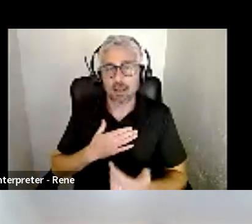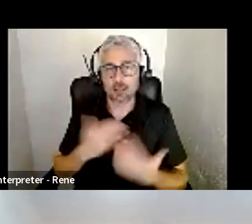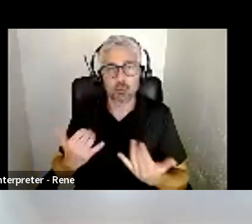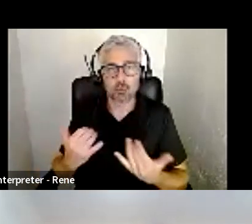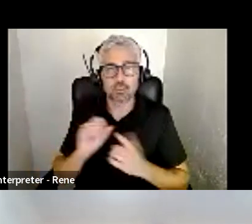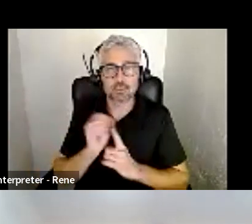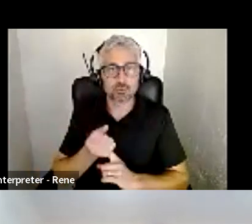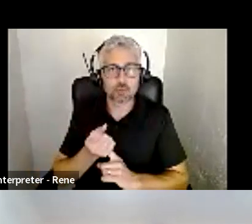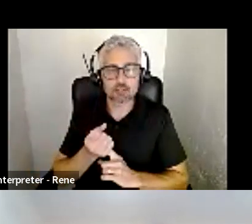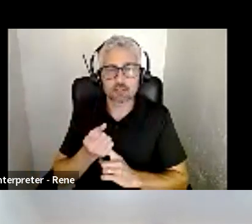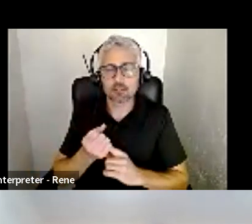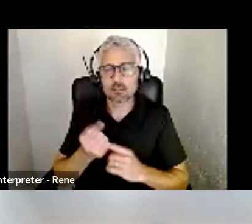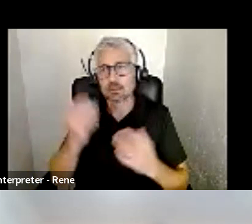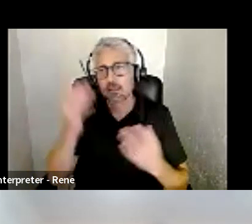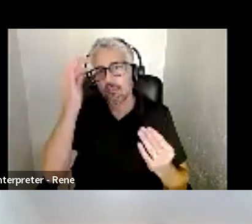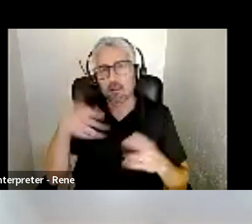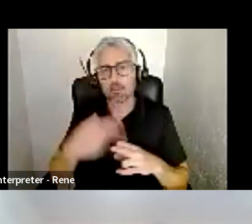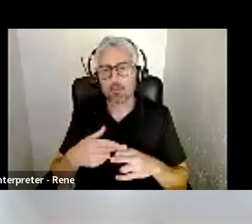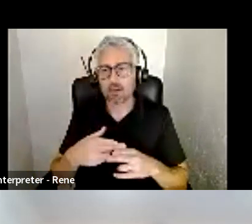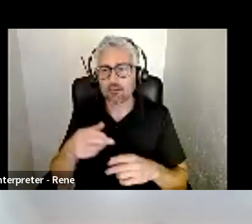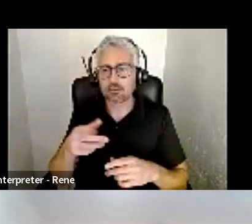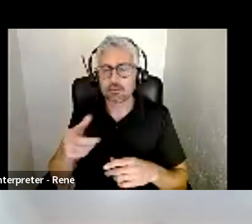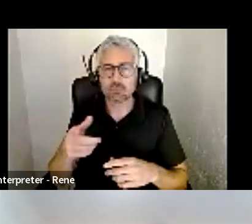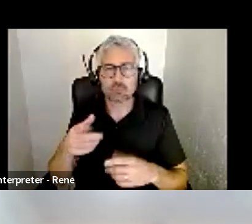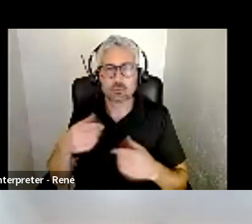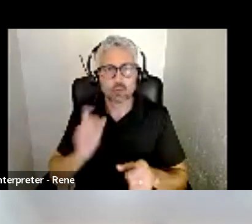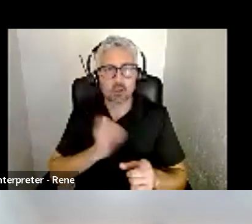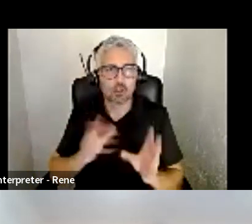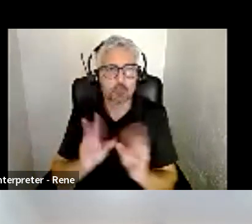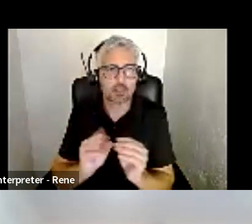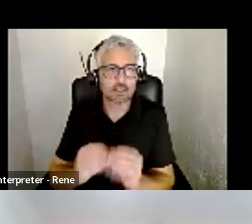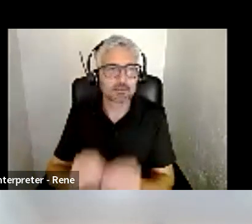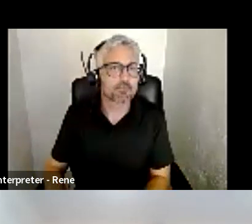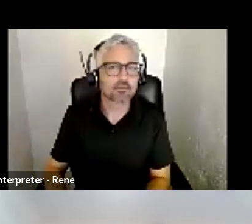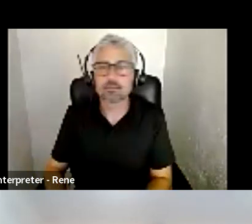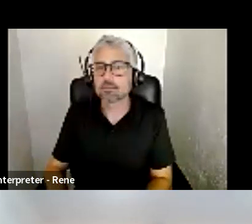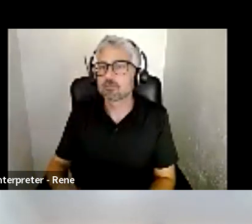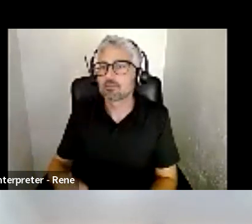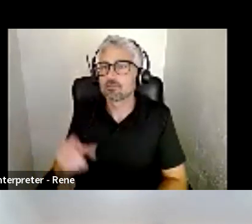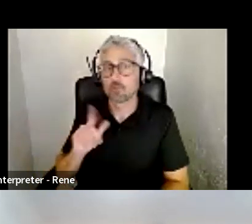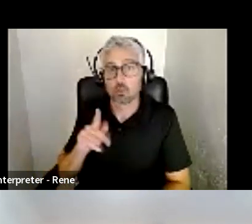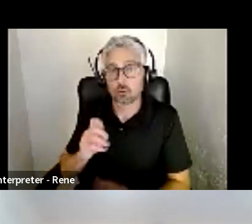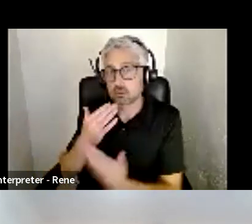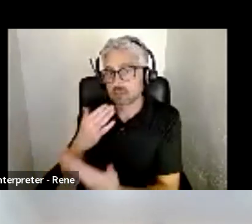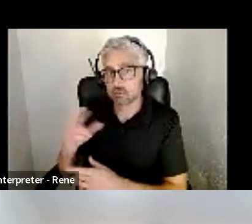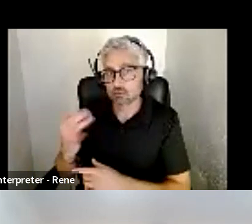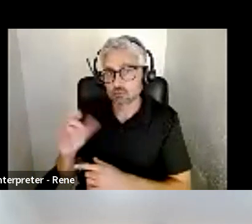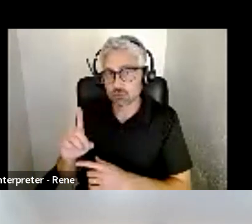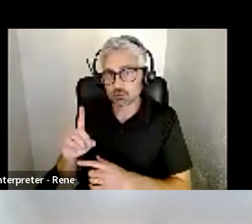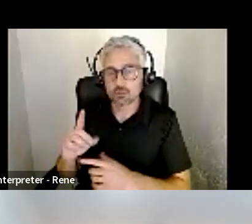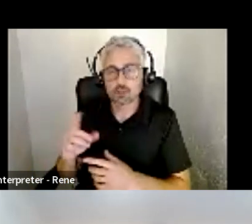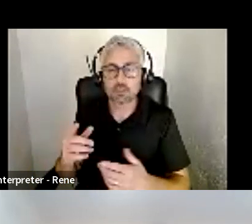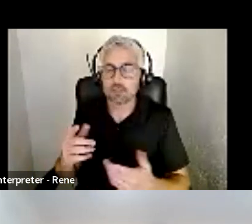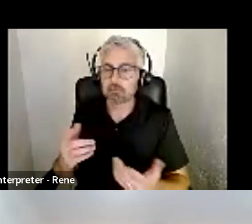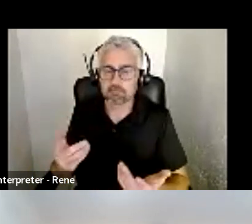landing in terms of thinking about this through the course of our meetings. Thank you, Richard. And obviously,